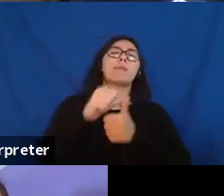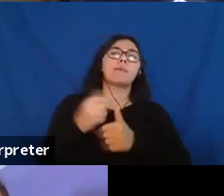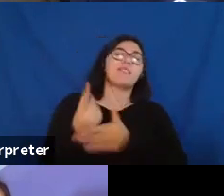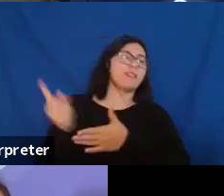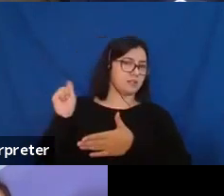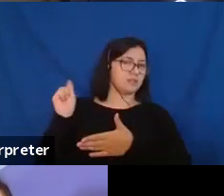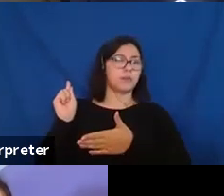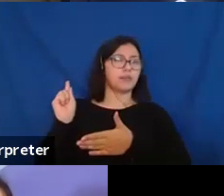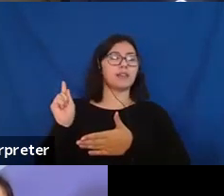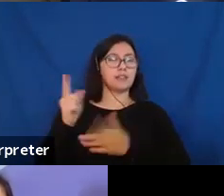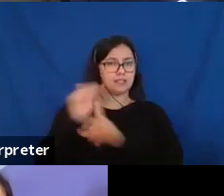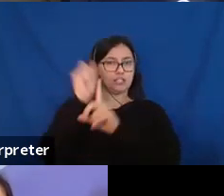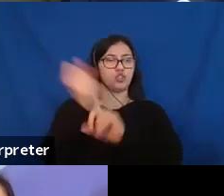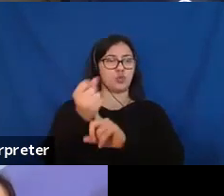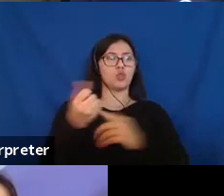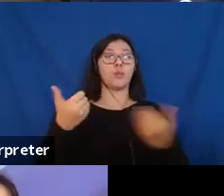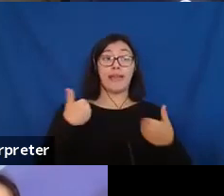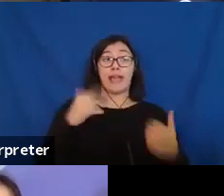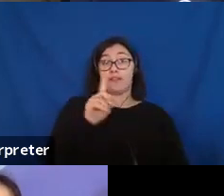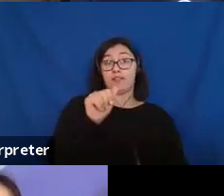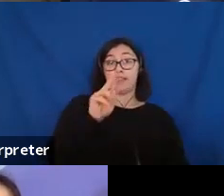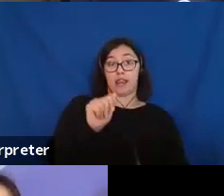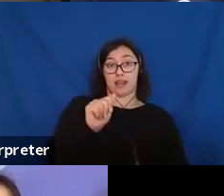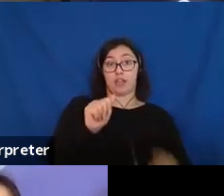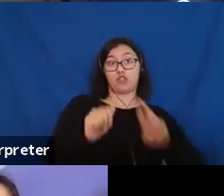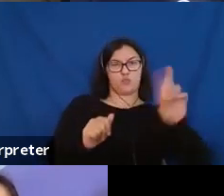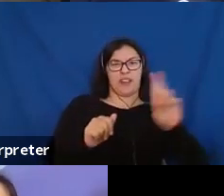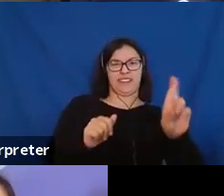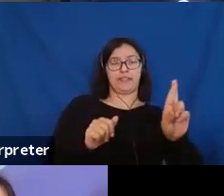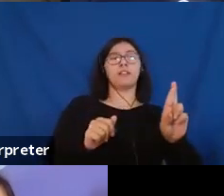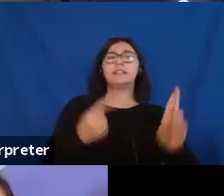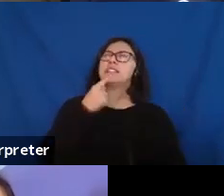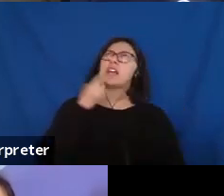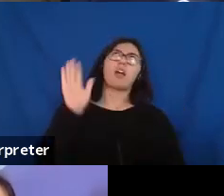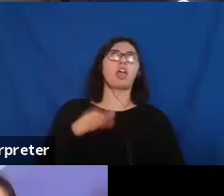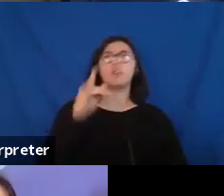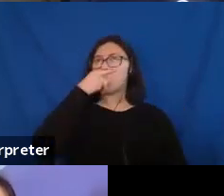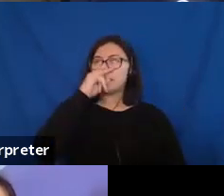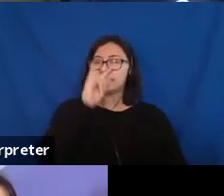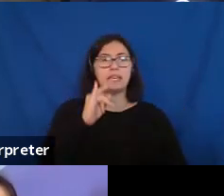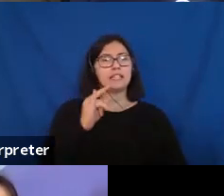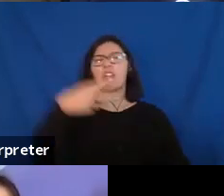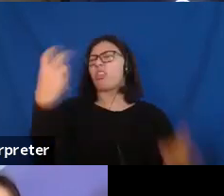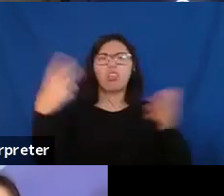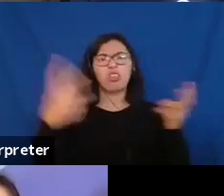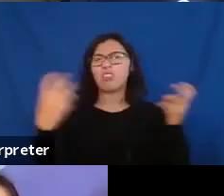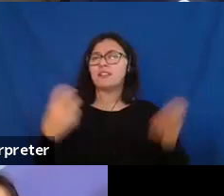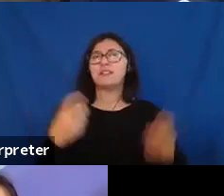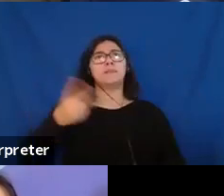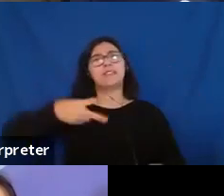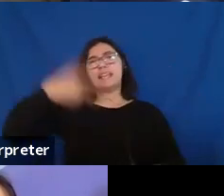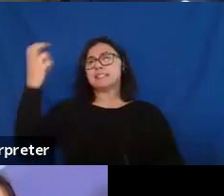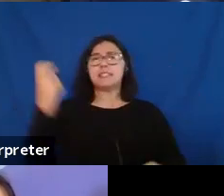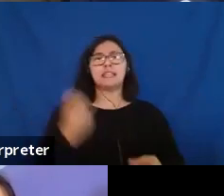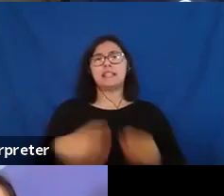week that we had Dana, who's on the right, saying those kids are thieves. They're stealing extra lunch